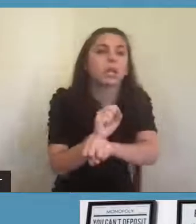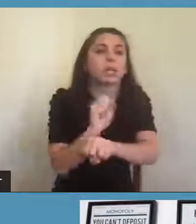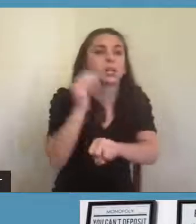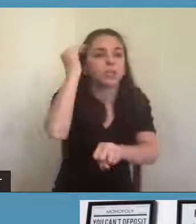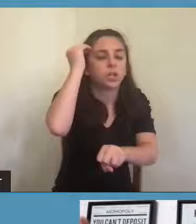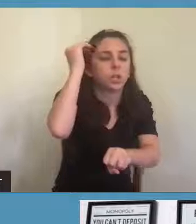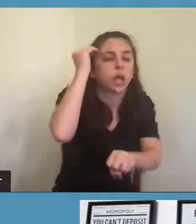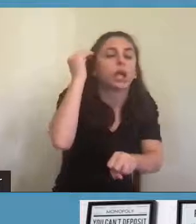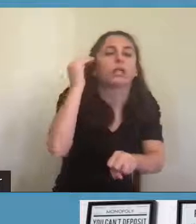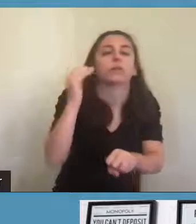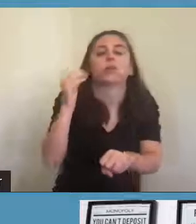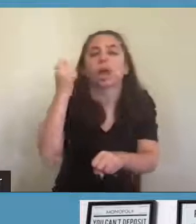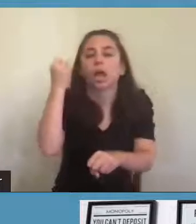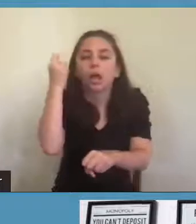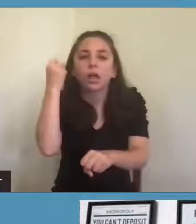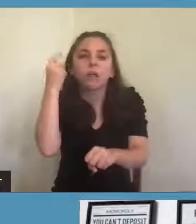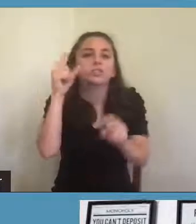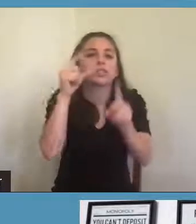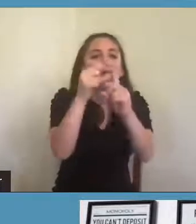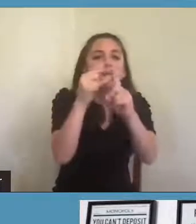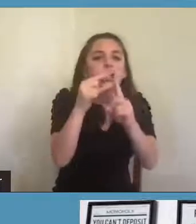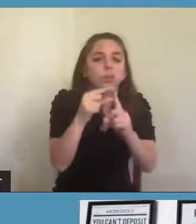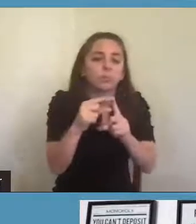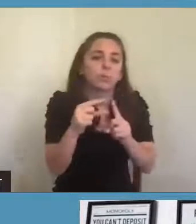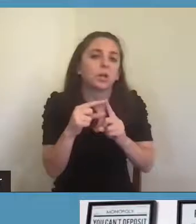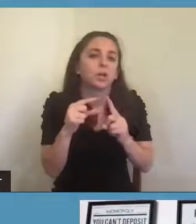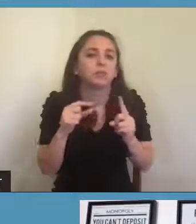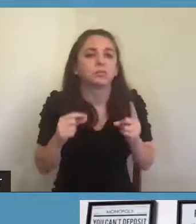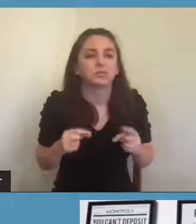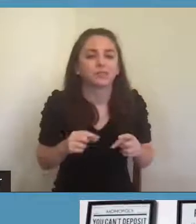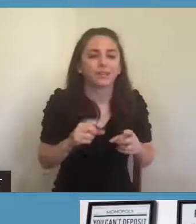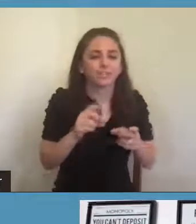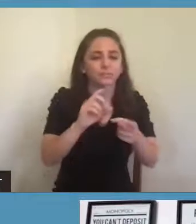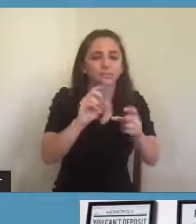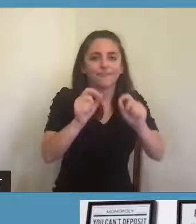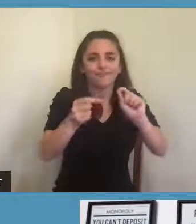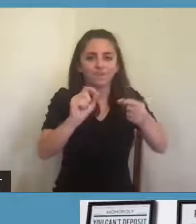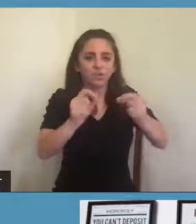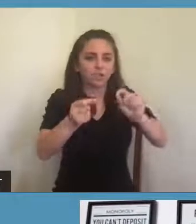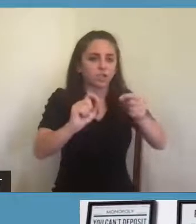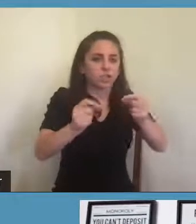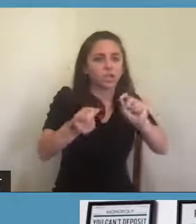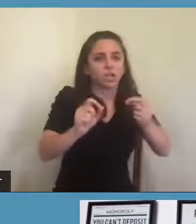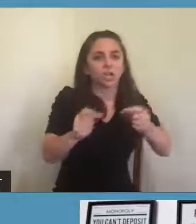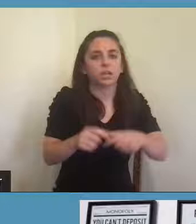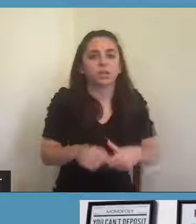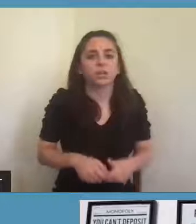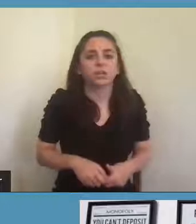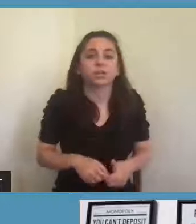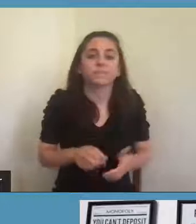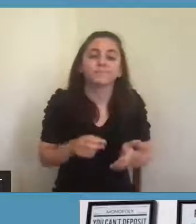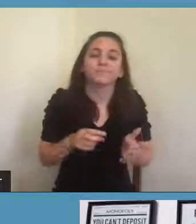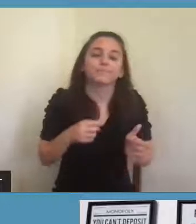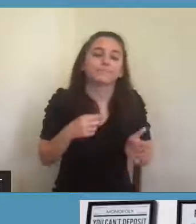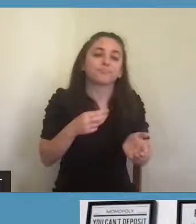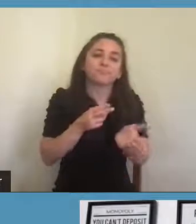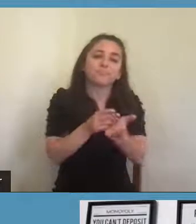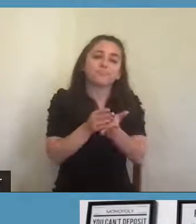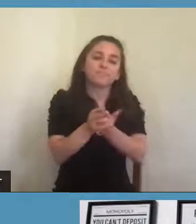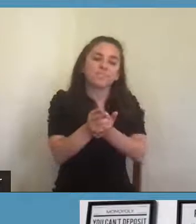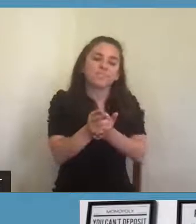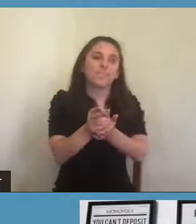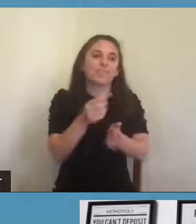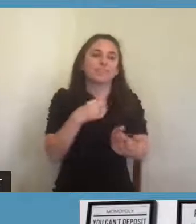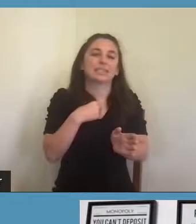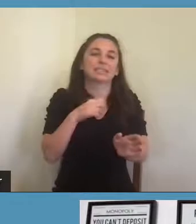verbiage to actually go at it and make the necessary revisions that you need. I'll be honest, I also was someone who was at first a little